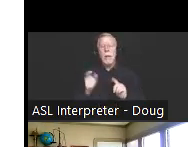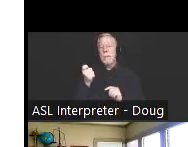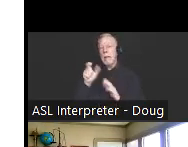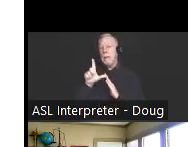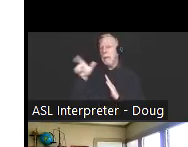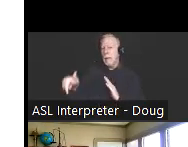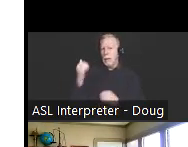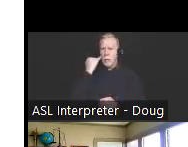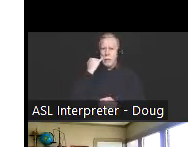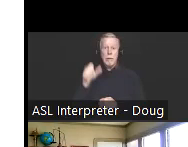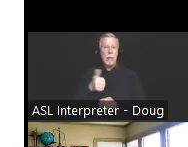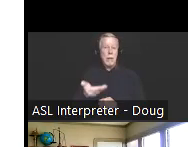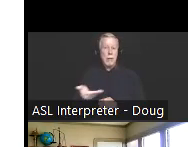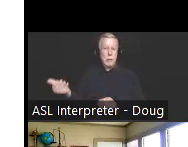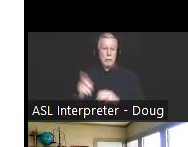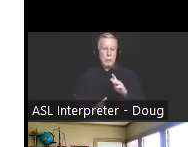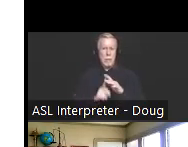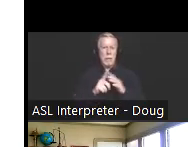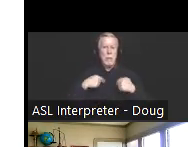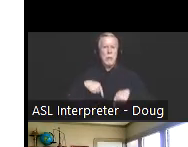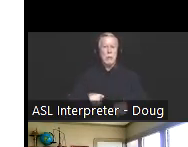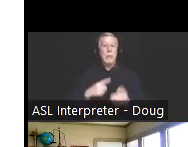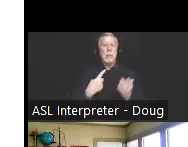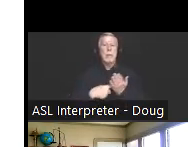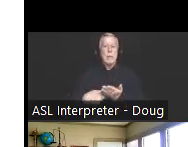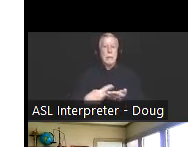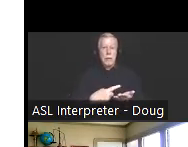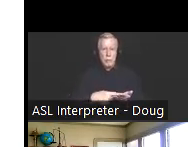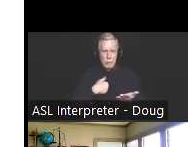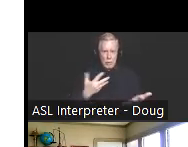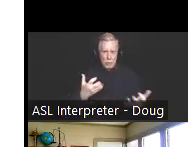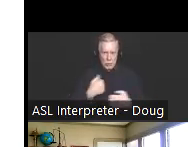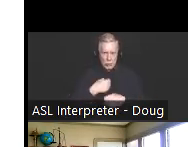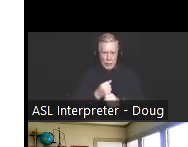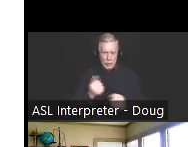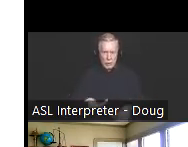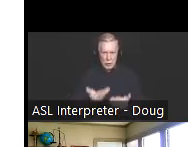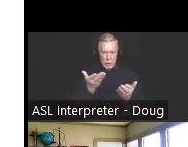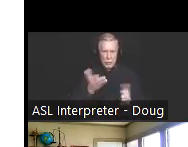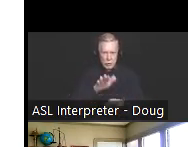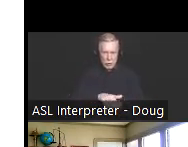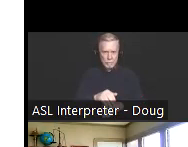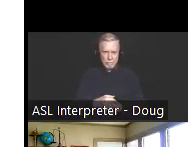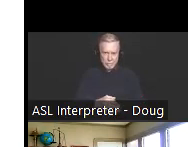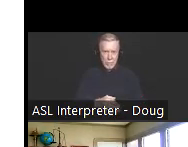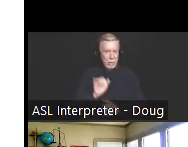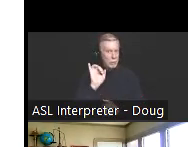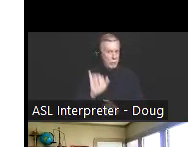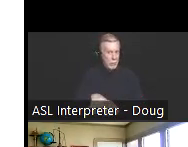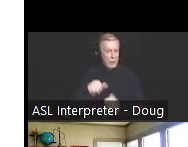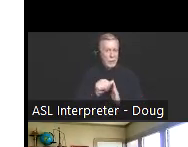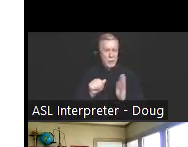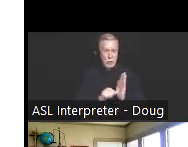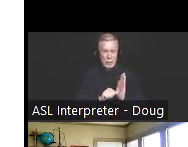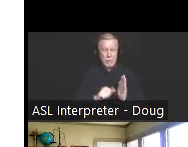in the discussion that I'd like to make some suggestions to you on. So that's sort of the agenda. I tend